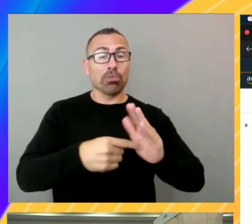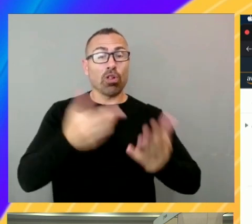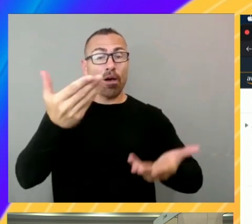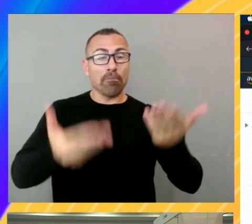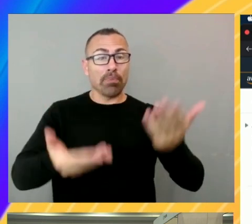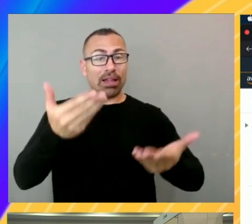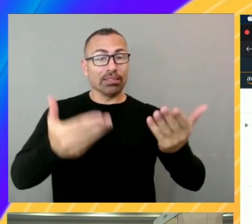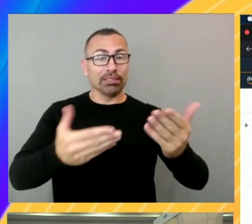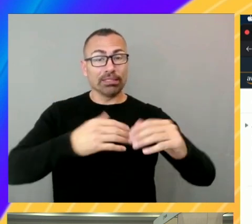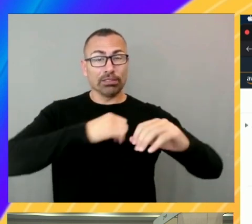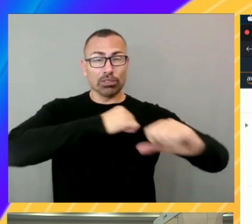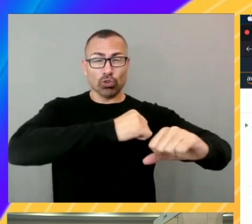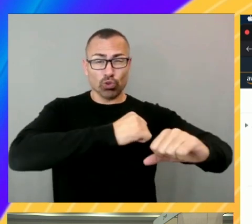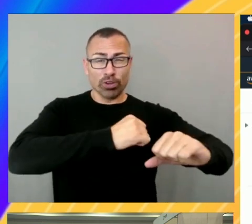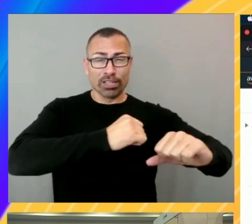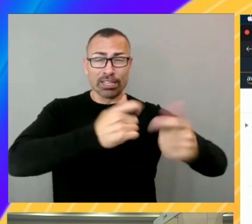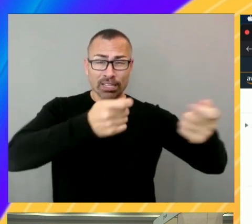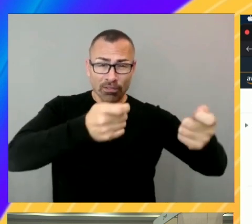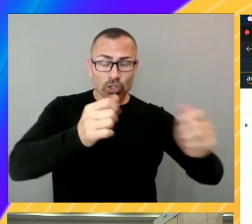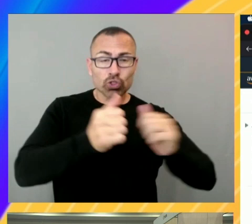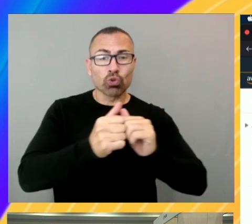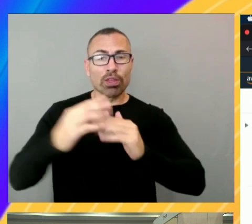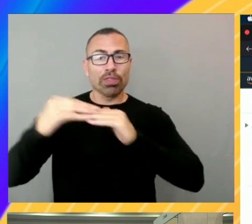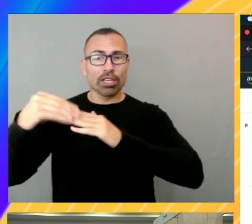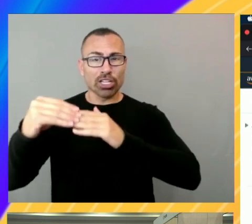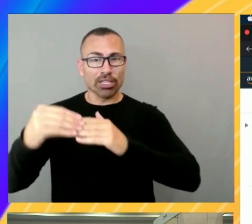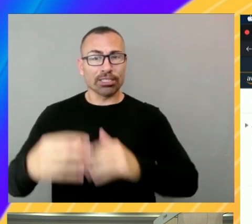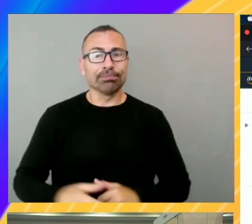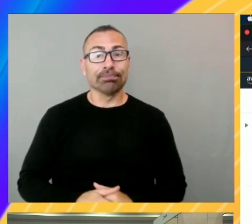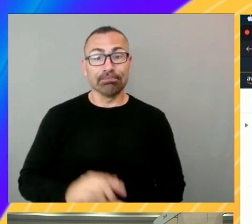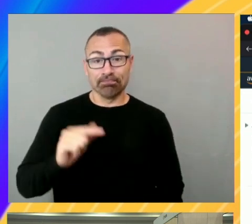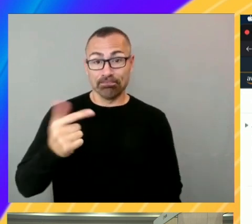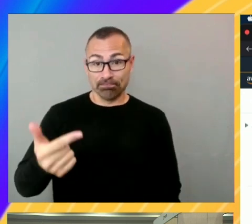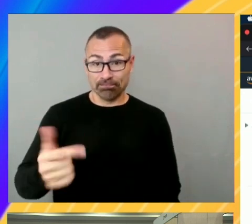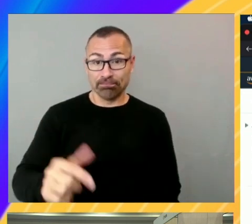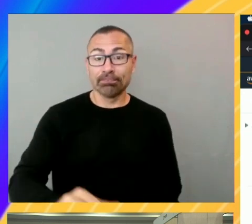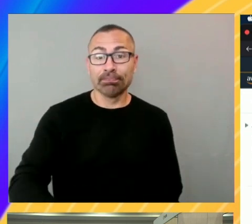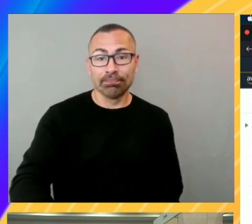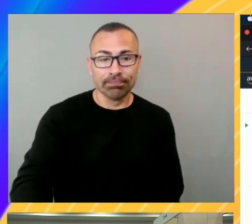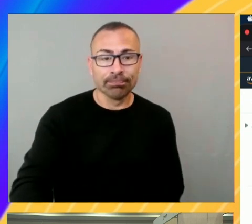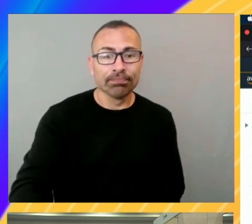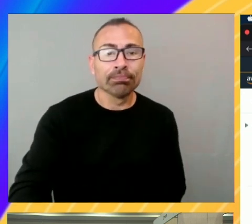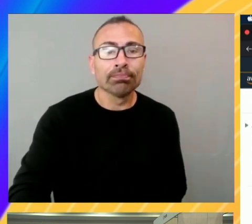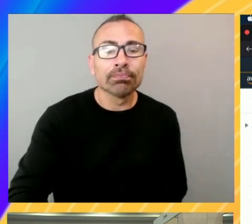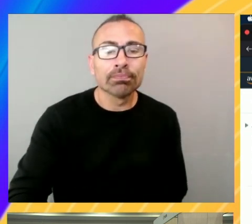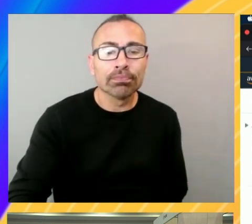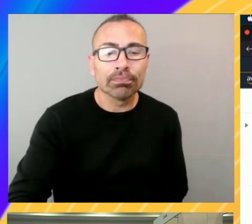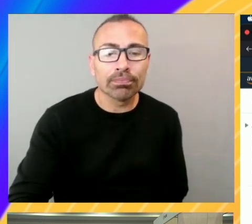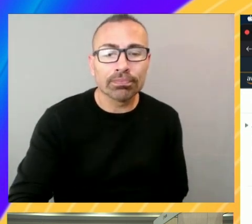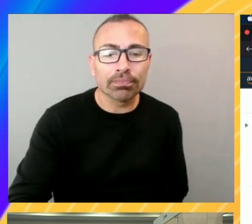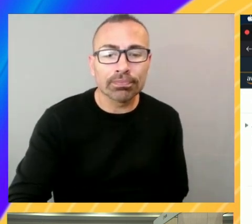of your development teams. Exactly. I always call it going from a bouncer to a bodyguard.